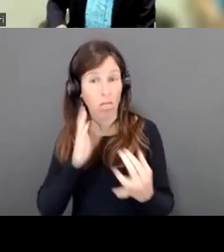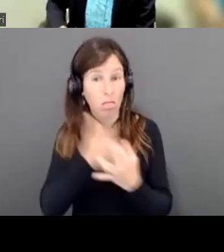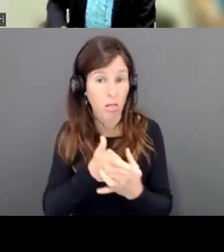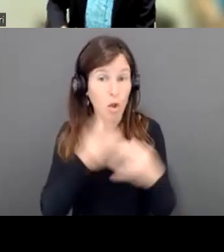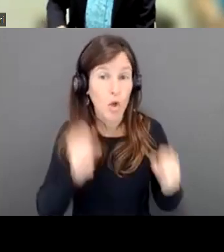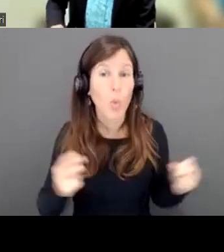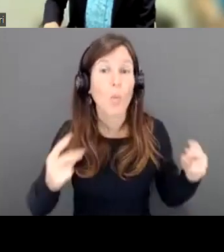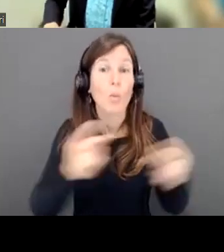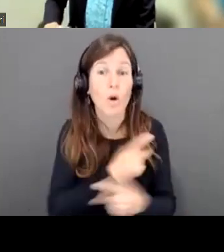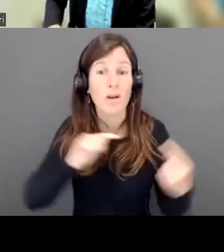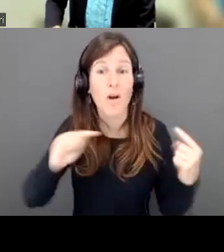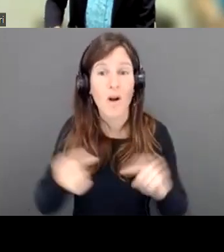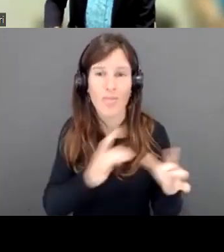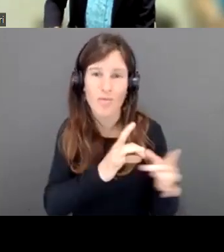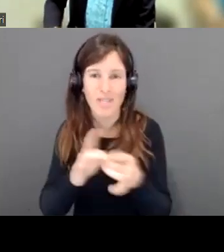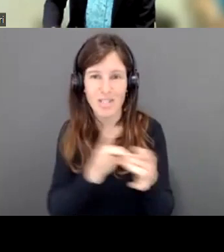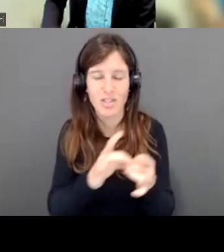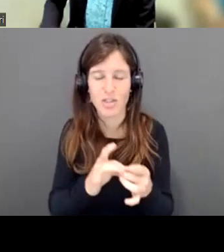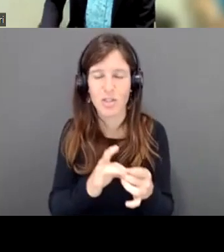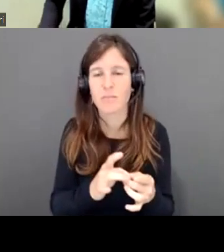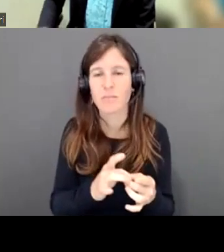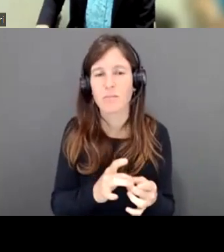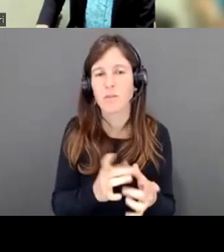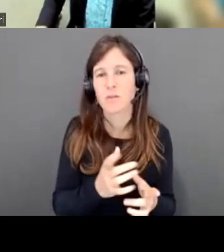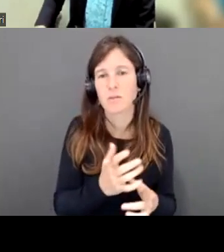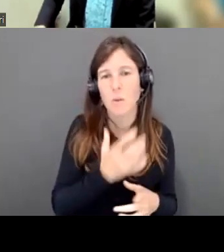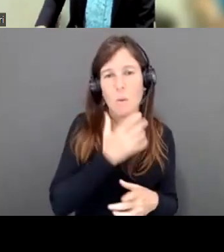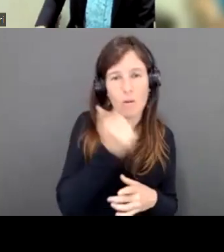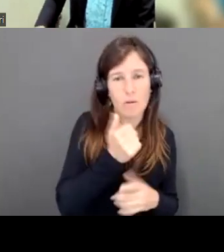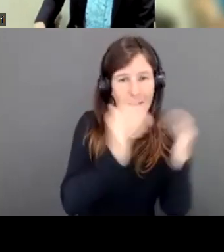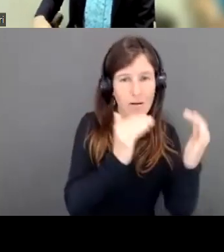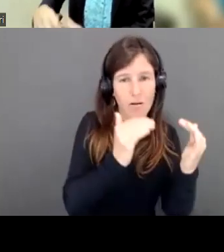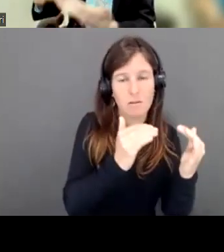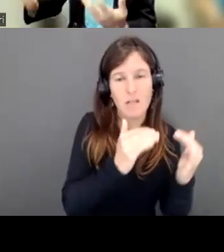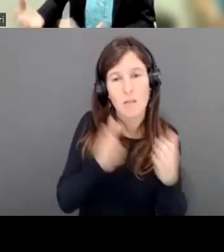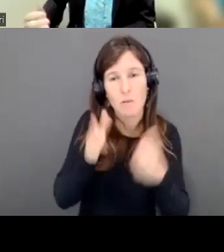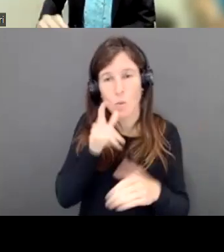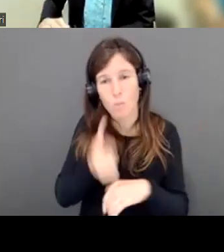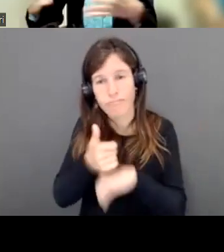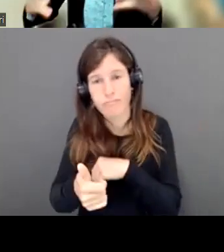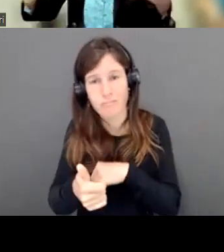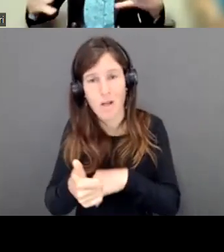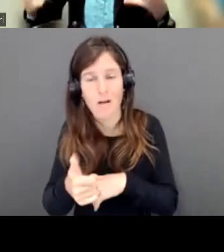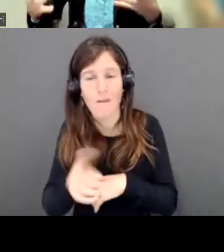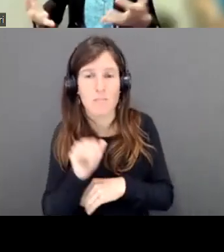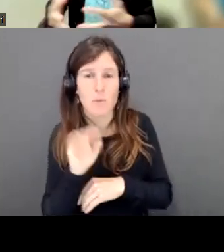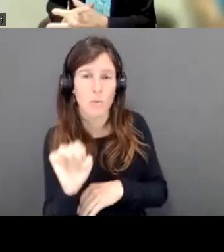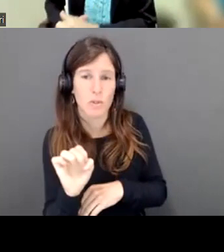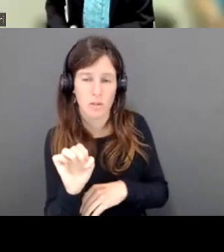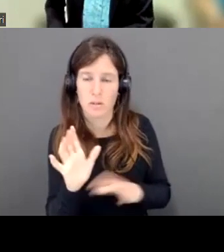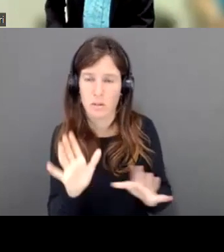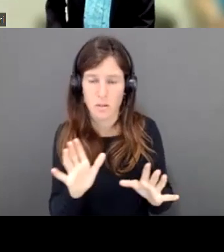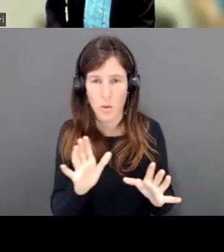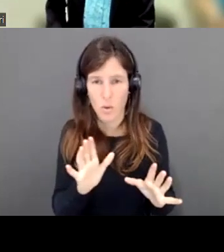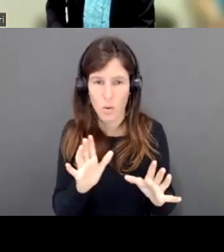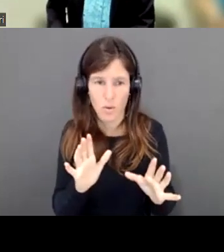adult and the person that is being accused of abuse? So considering that as well, and that's why gathering information is